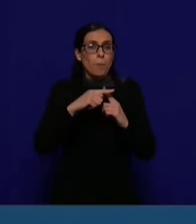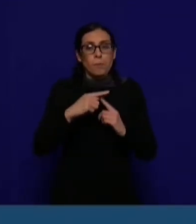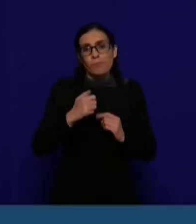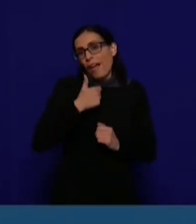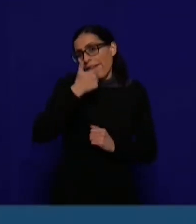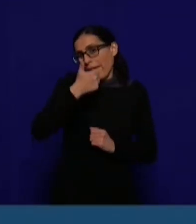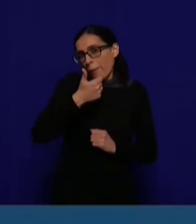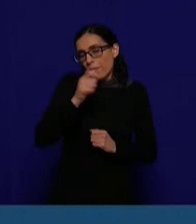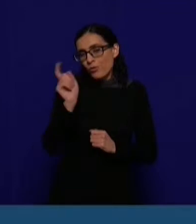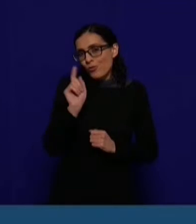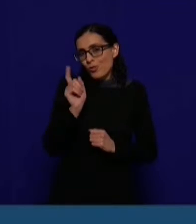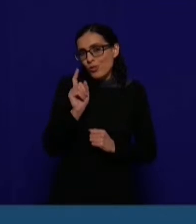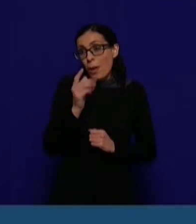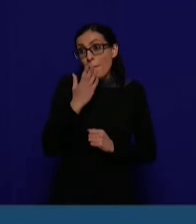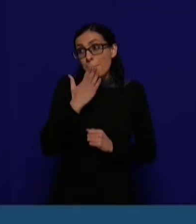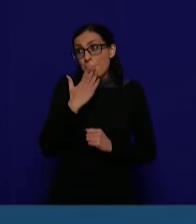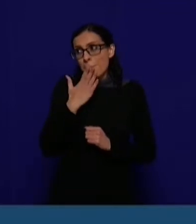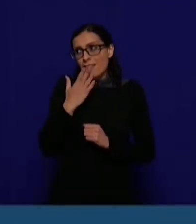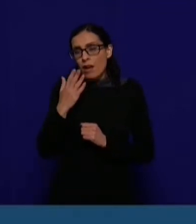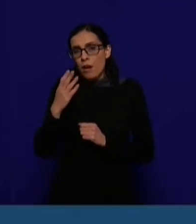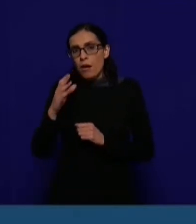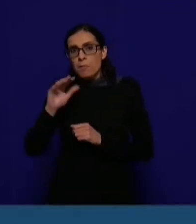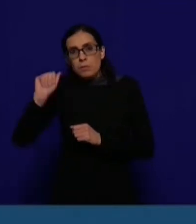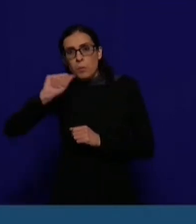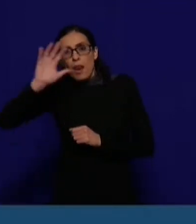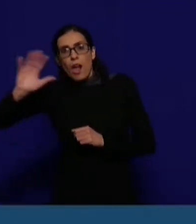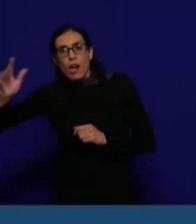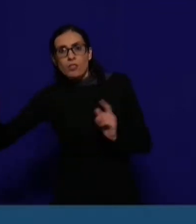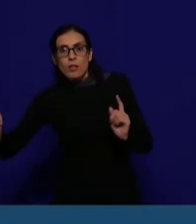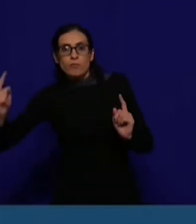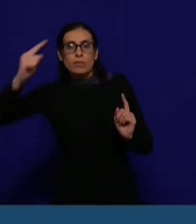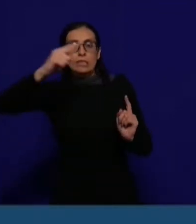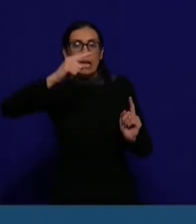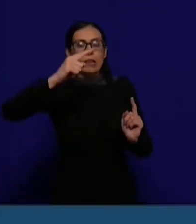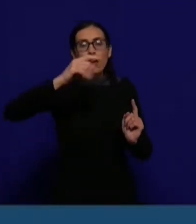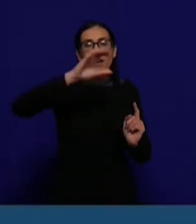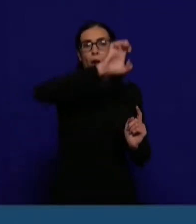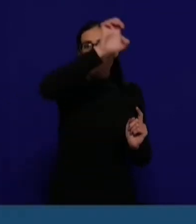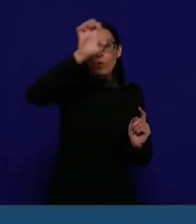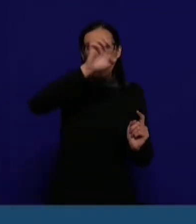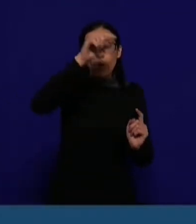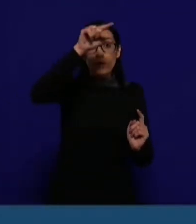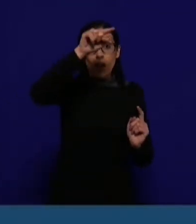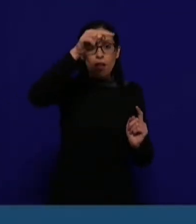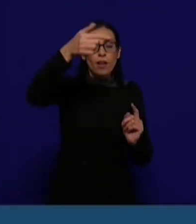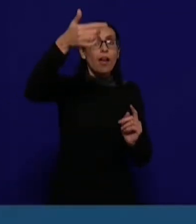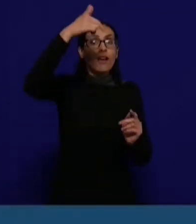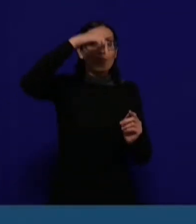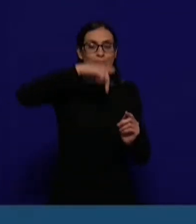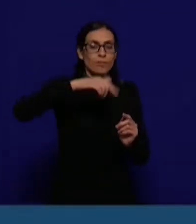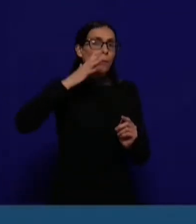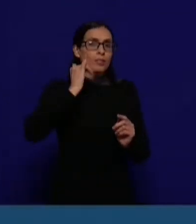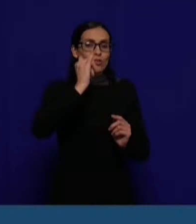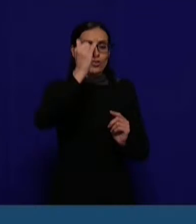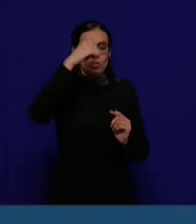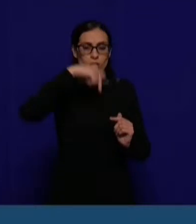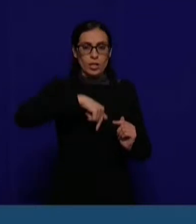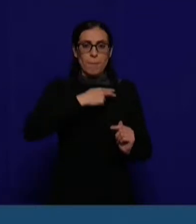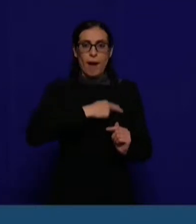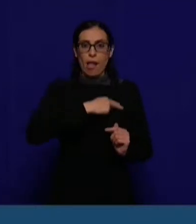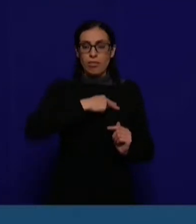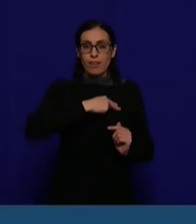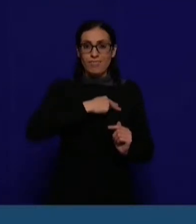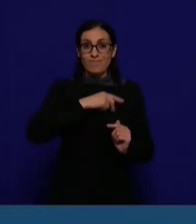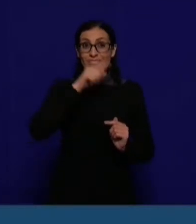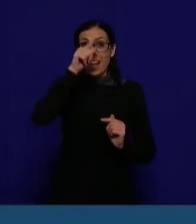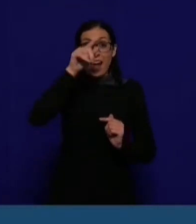jgħaddu minn corridor country hemmhekk ukoll dawn ikunu qegħdin jiġu ċċekkjati f'dawk il-corridor countries ukoll u ħafna drabi jekk ma jkollhomx